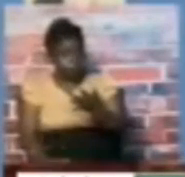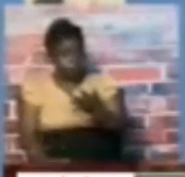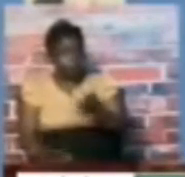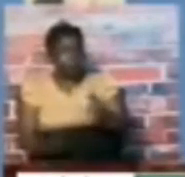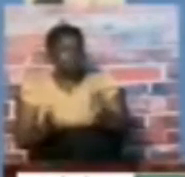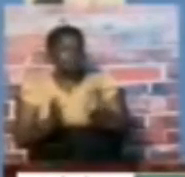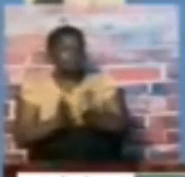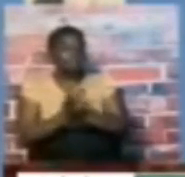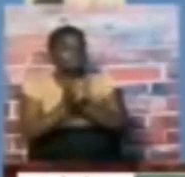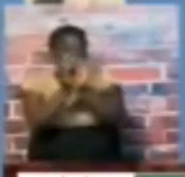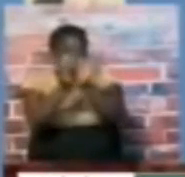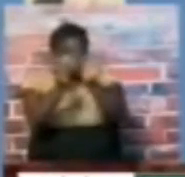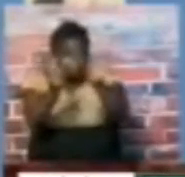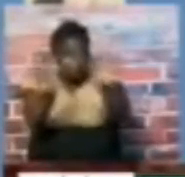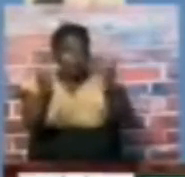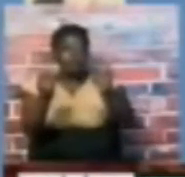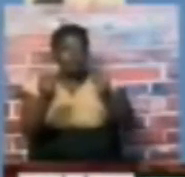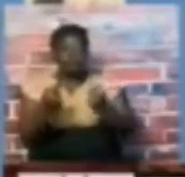public transport